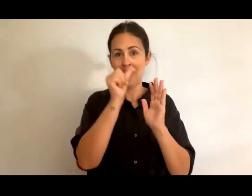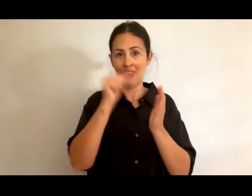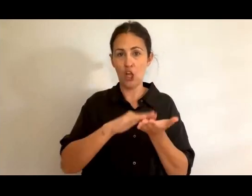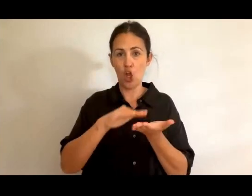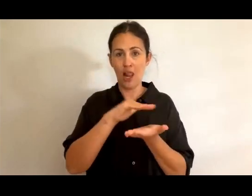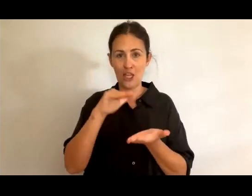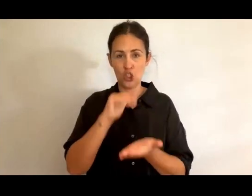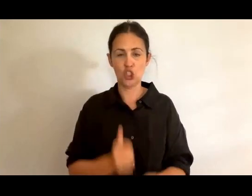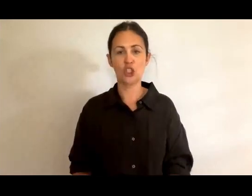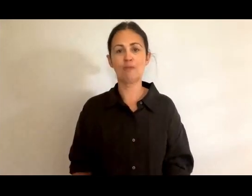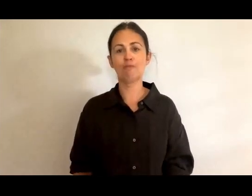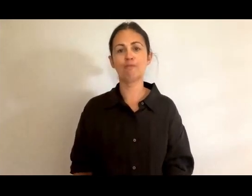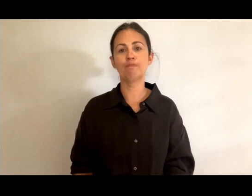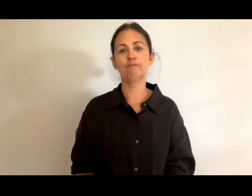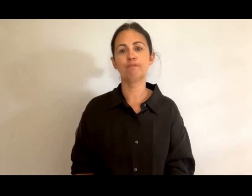Oopsie daisy.